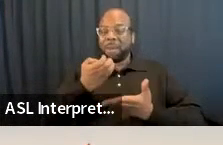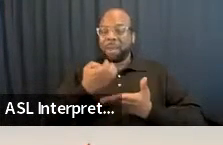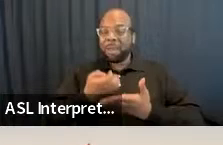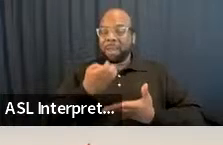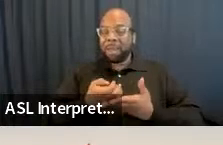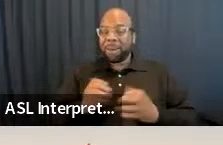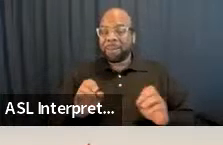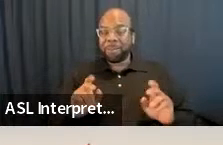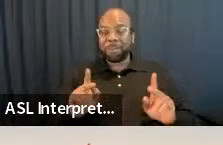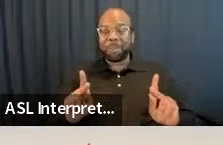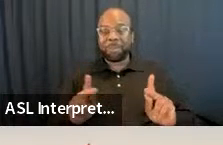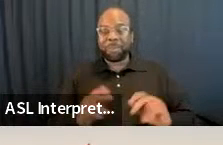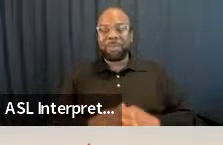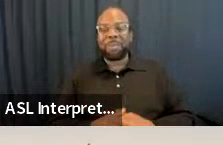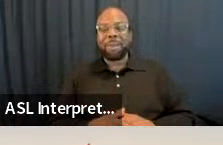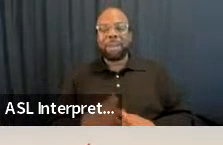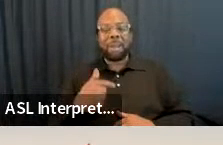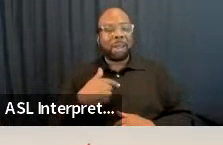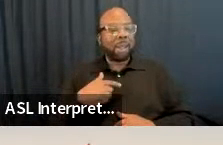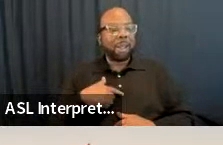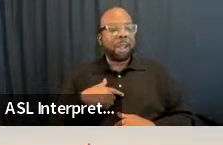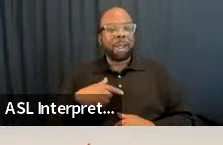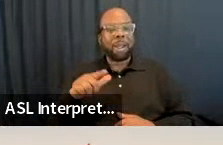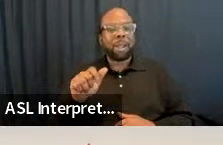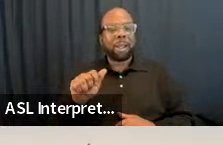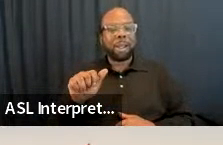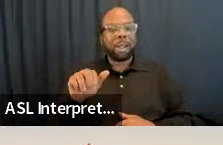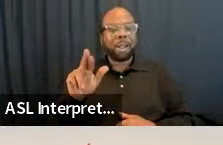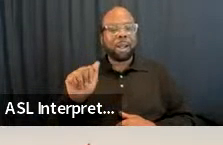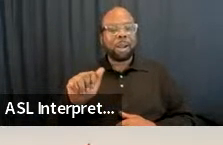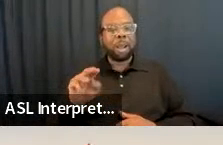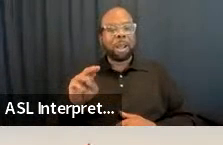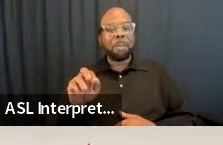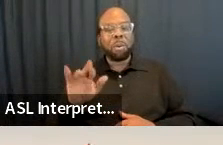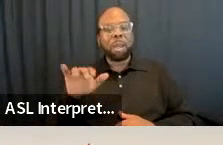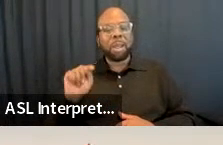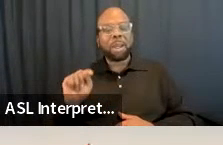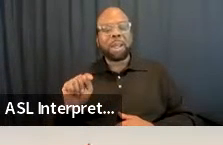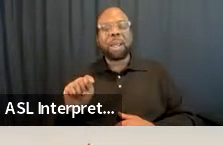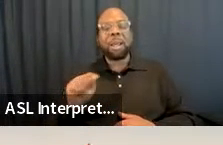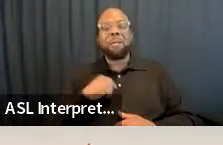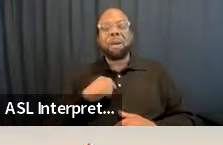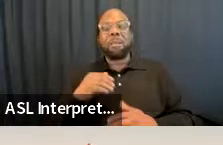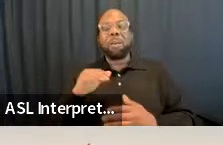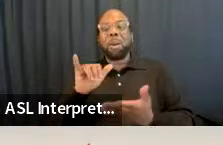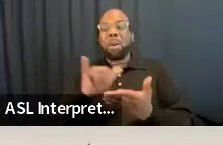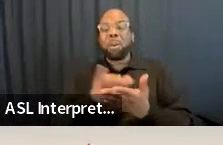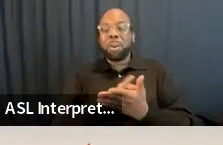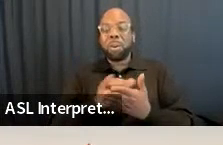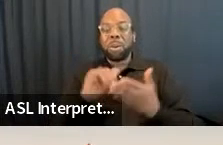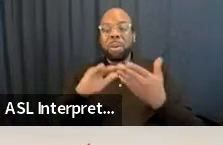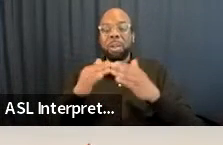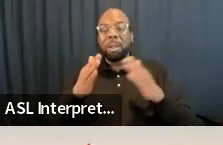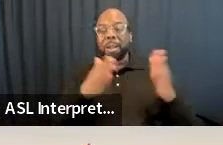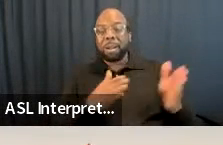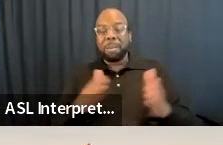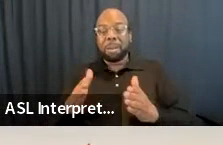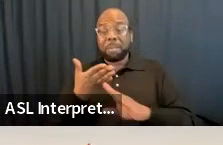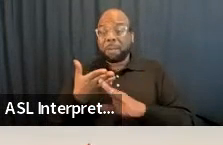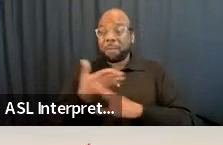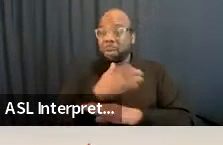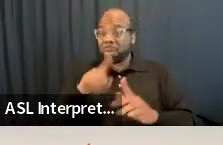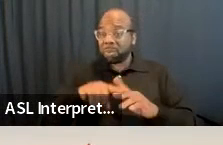opportunity. I am Lara Morita from the New York City Department of City Planning. Before we start, I have a